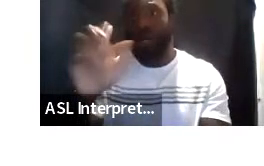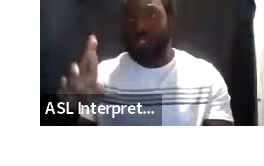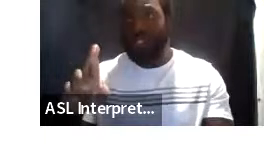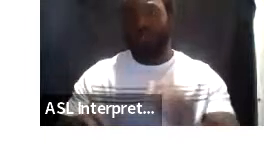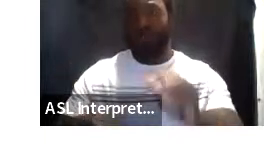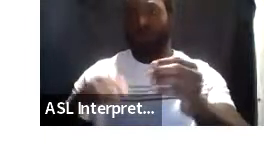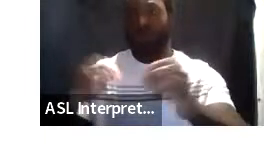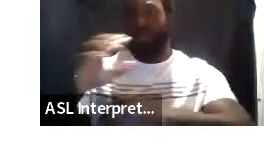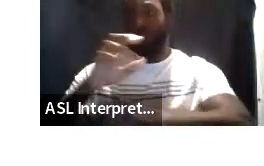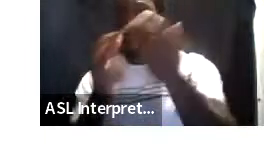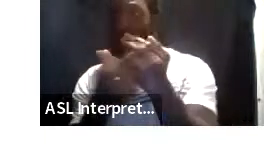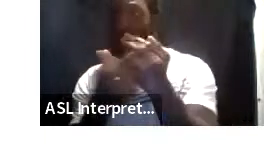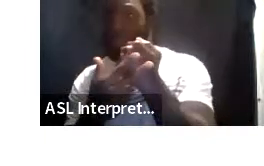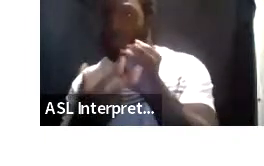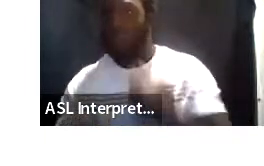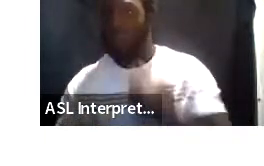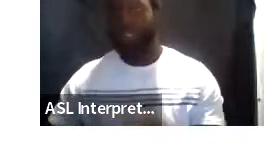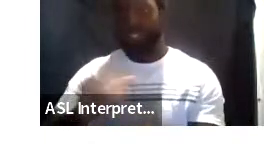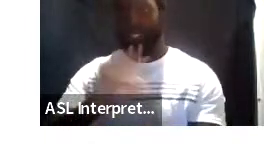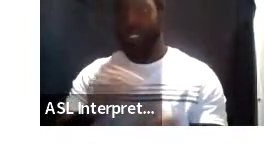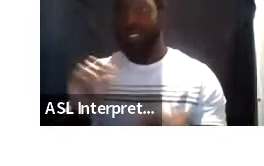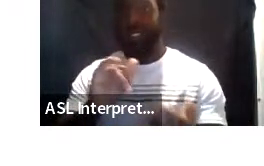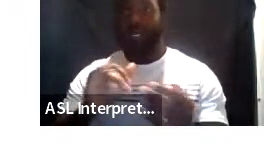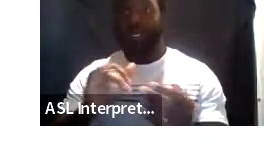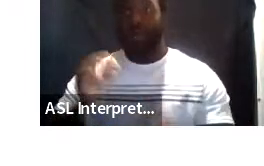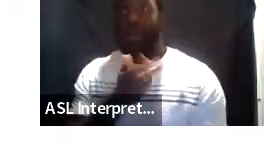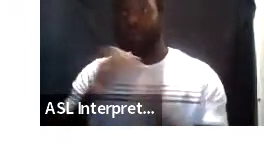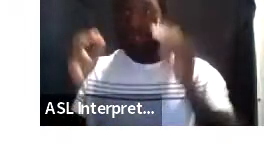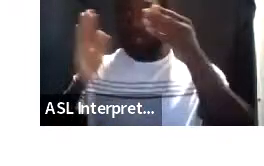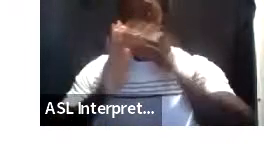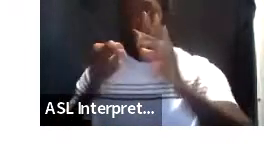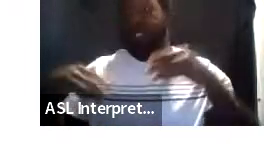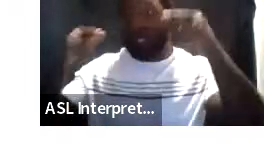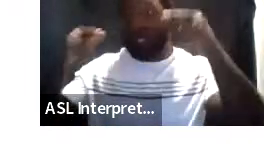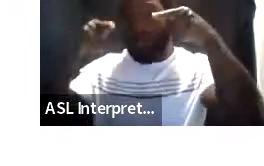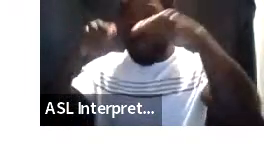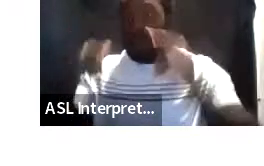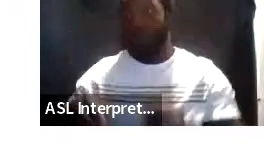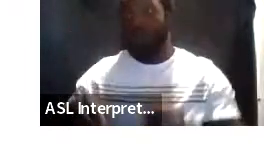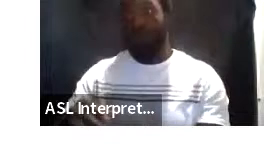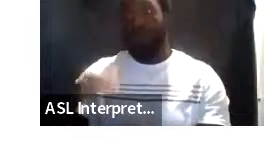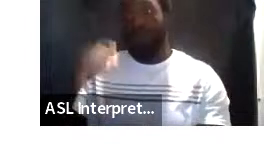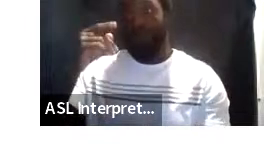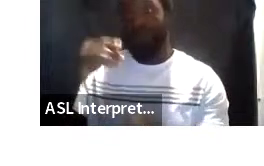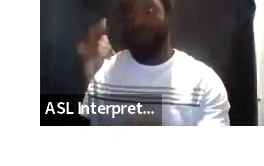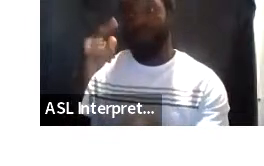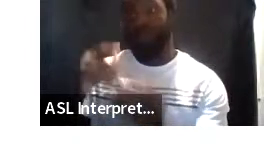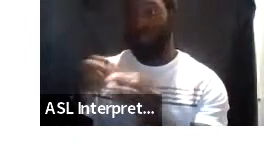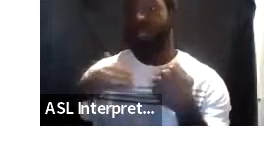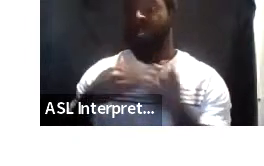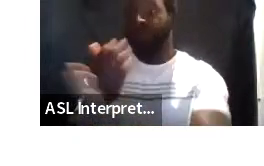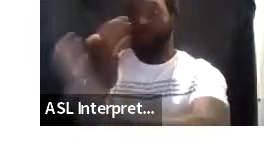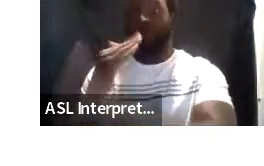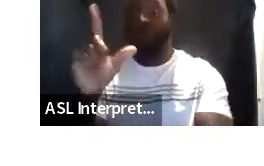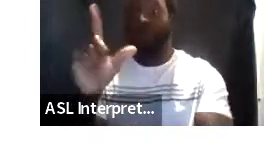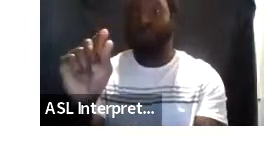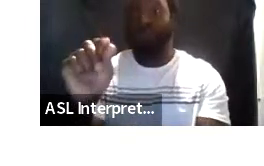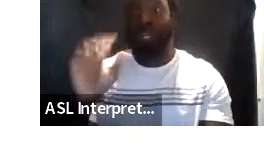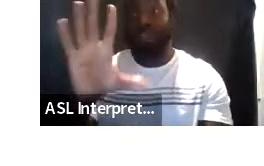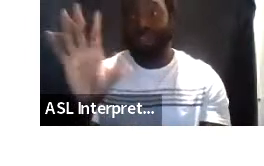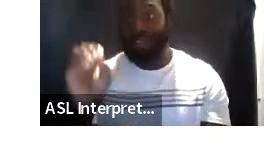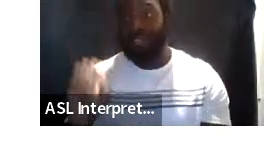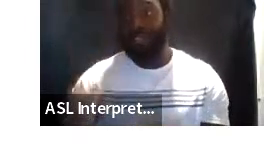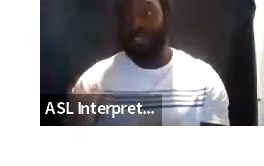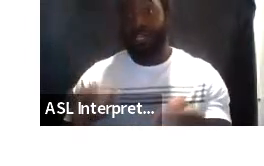and state's ambitious goals for these technologies along time horizons that are much sooner than 2050. For instance, New York City's goal is to